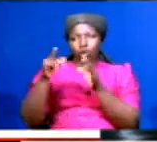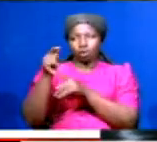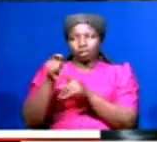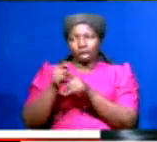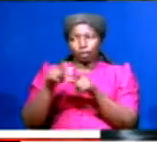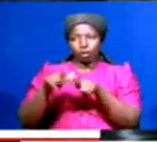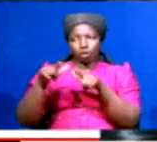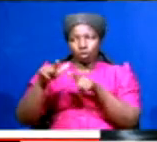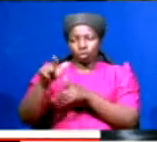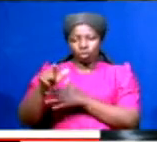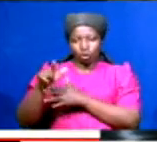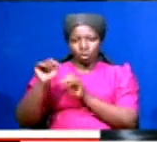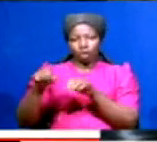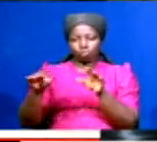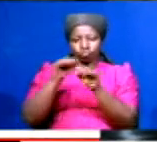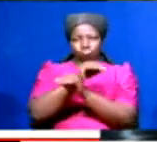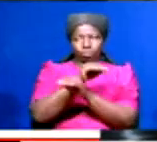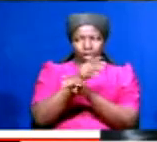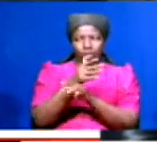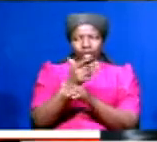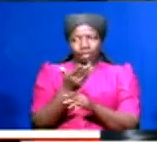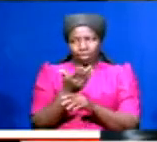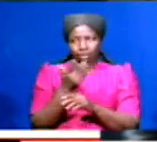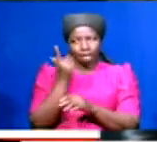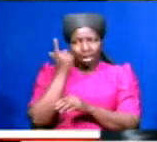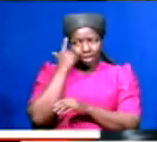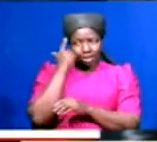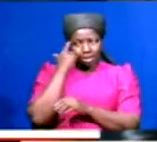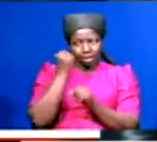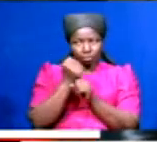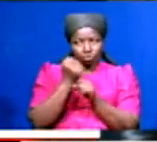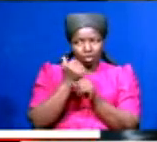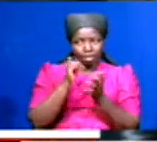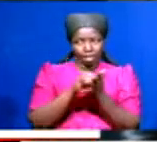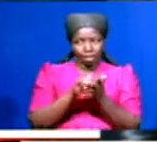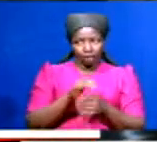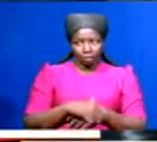doing that. Can we get swaps or see a way to lengthen others who can take up